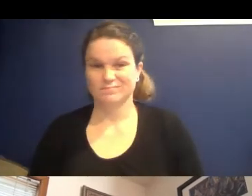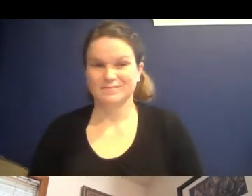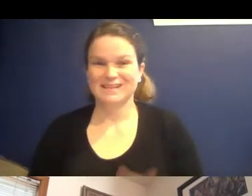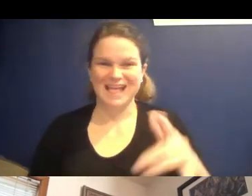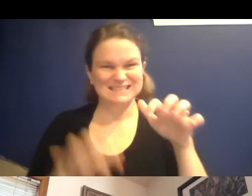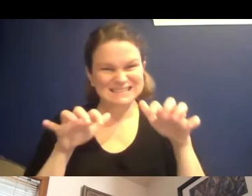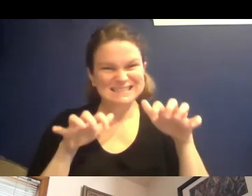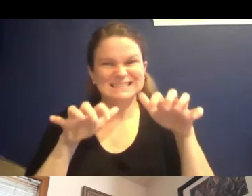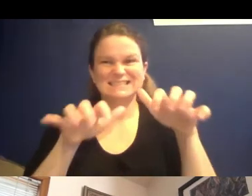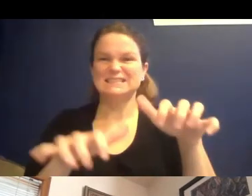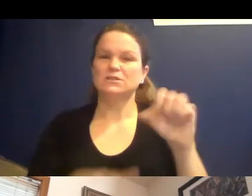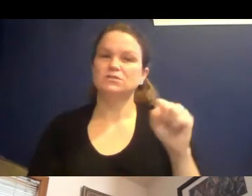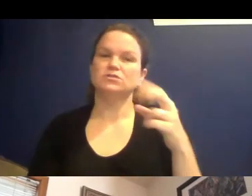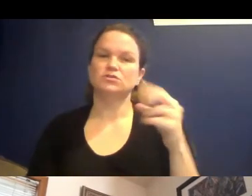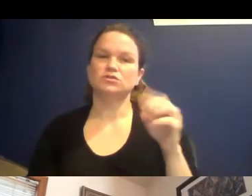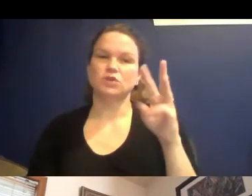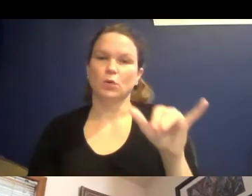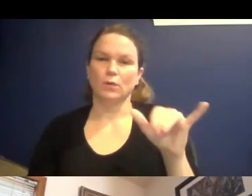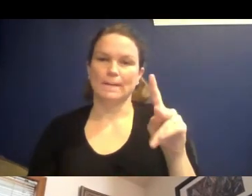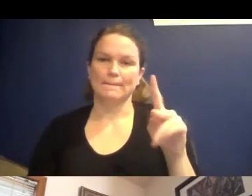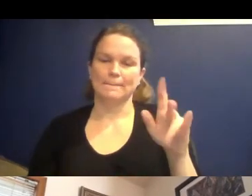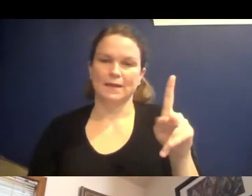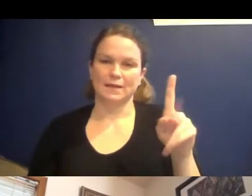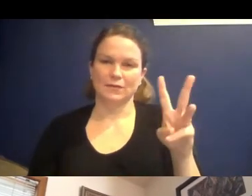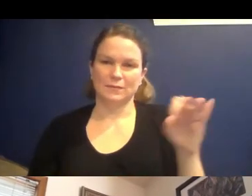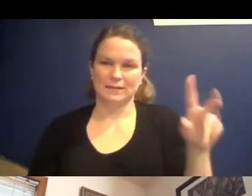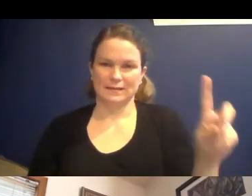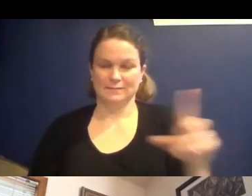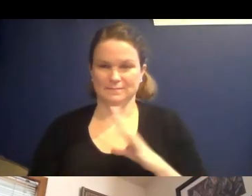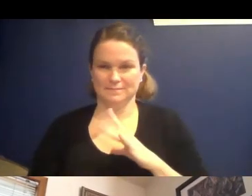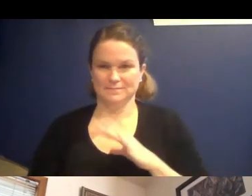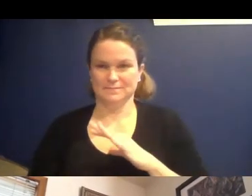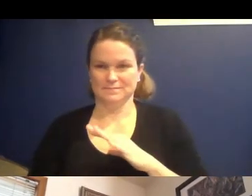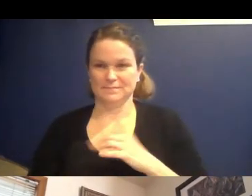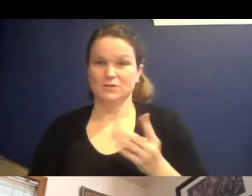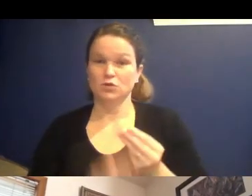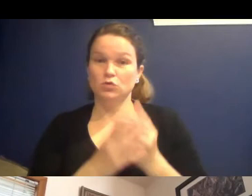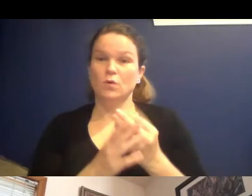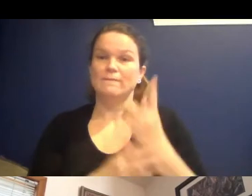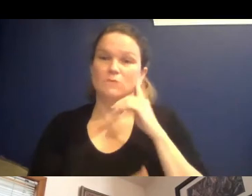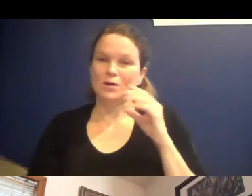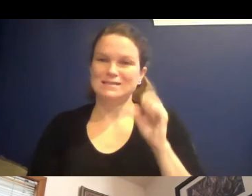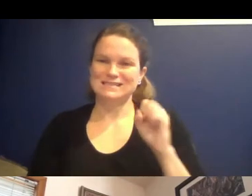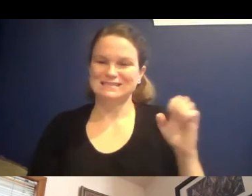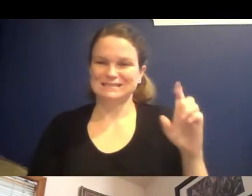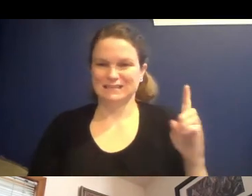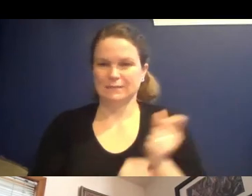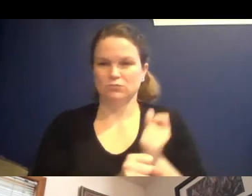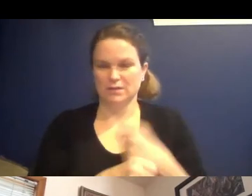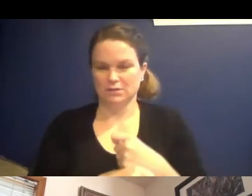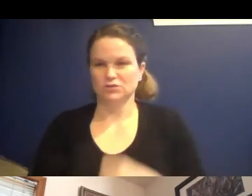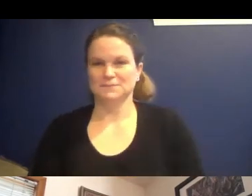of showy milkweed at Heritage Seedlings Farms, and this field is grown for seed production.